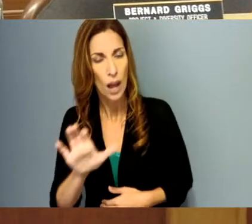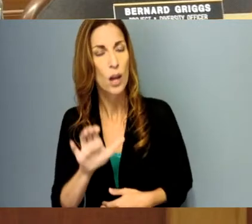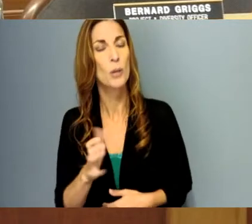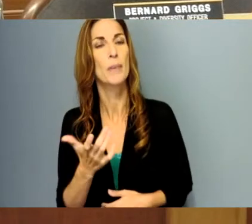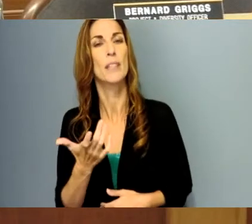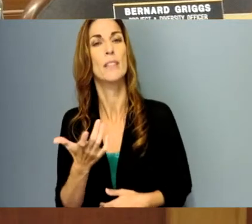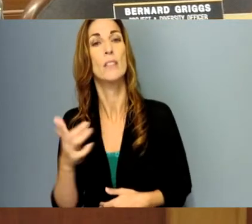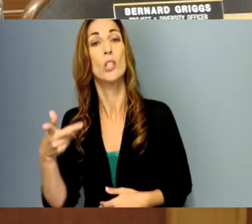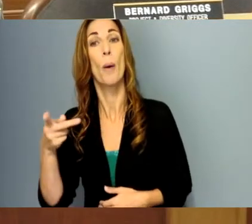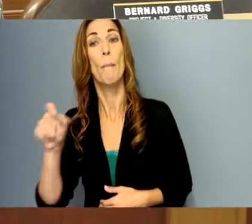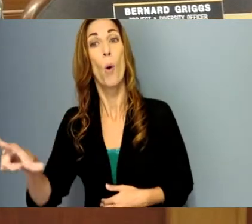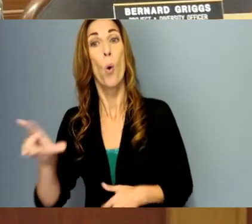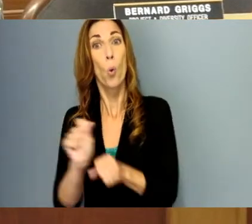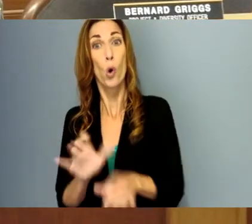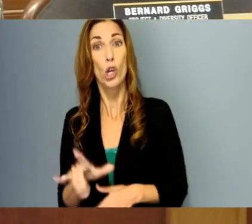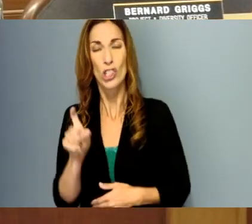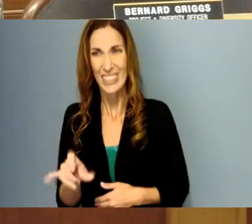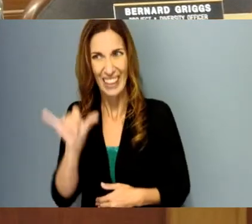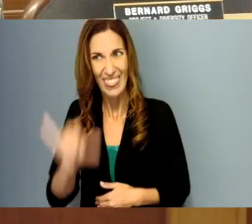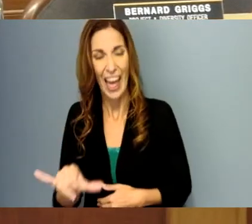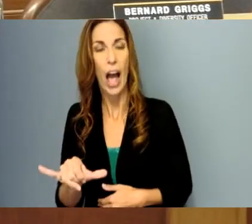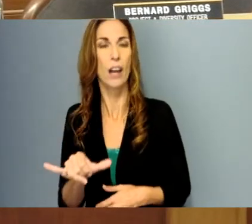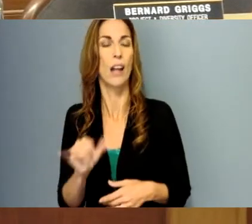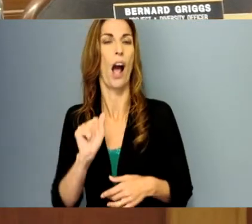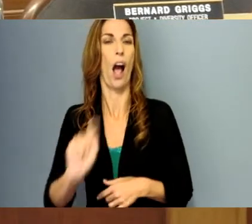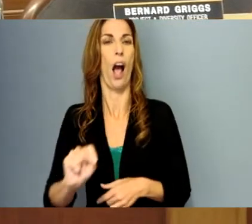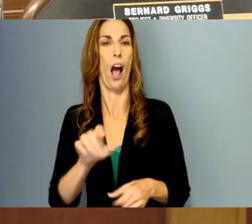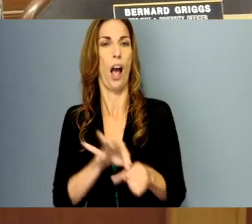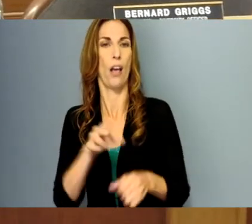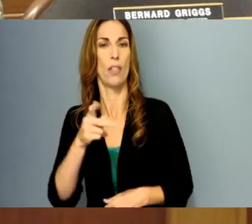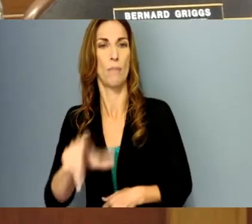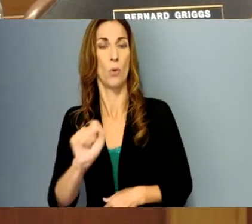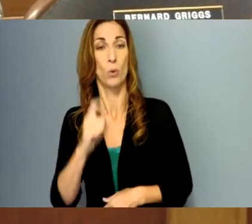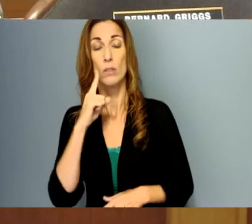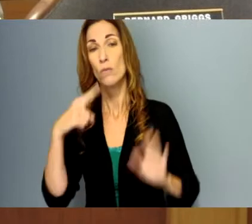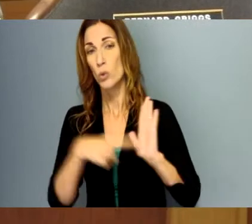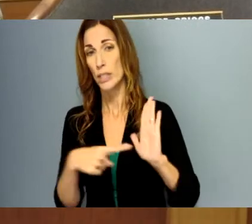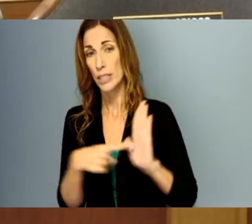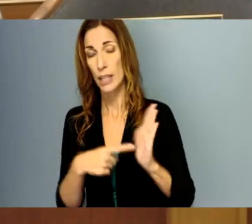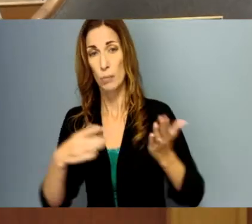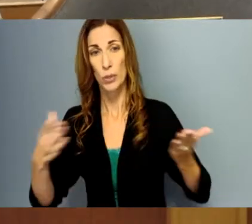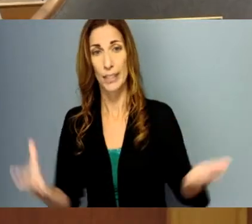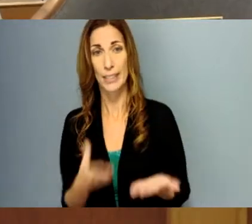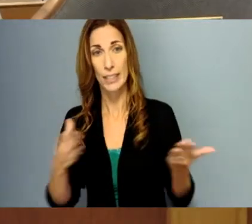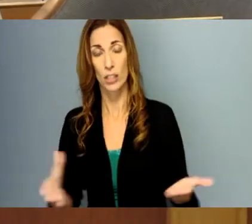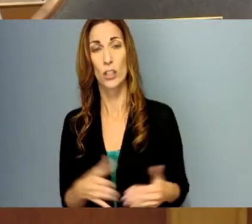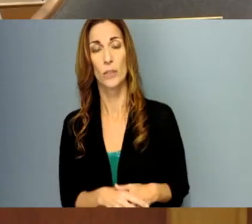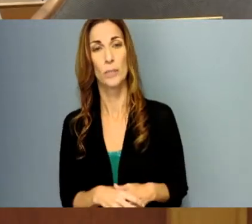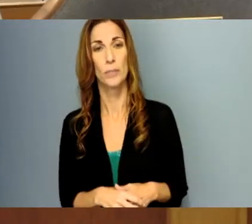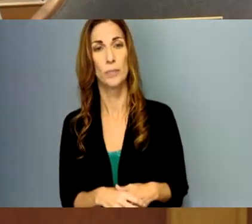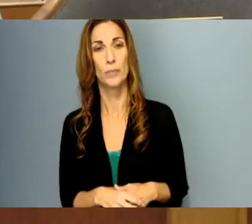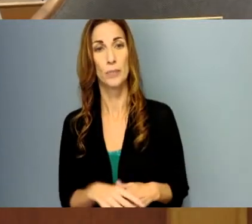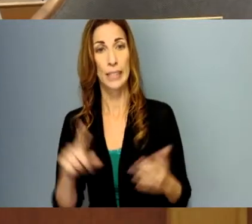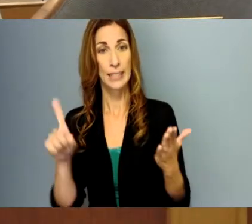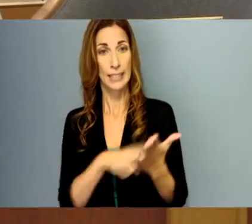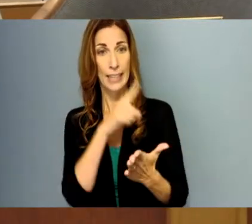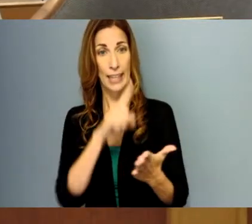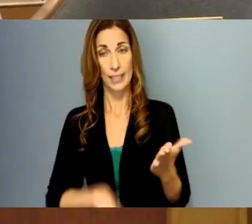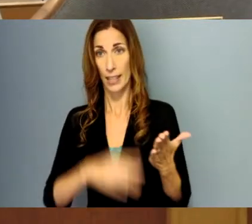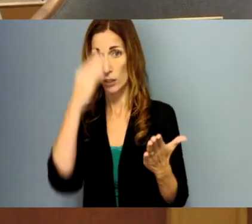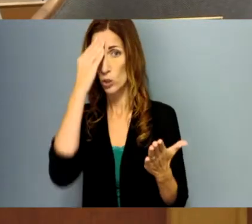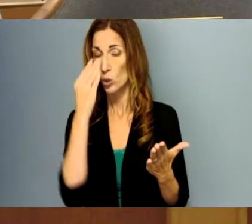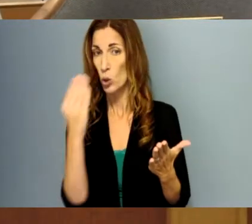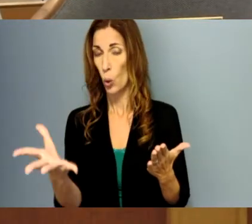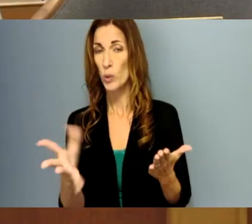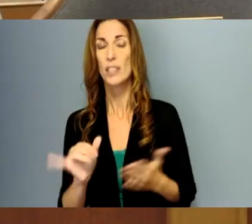poll workers need at the polls. So for example, in here is a cancellation notice